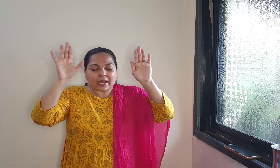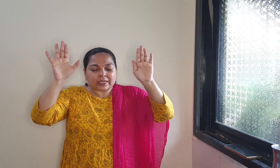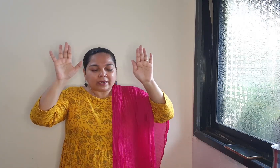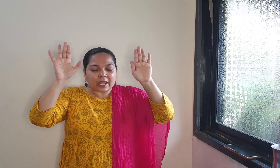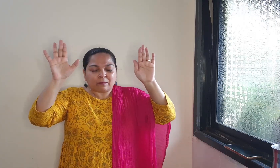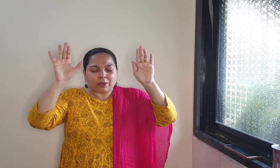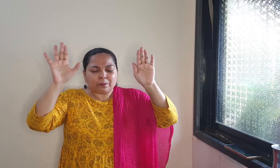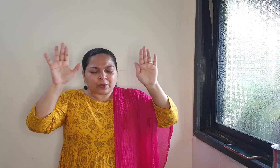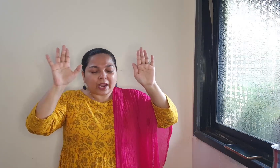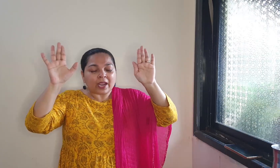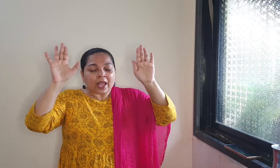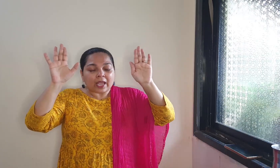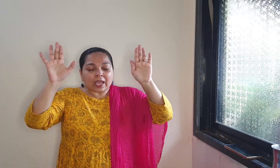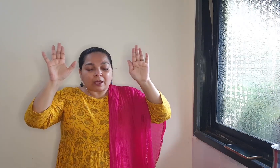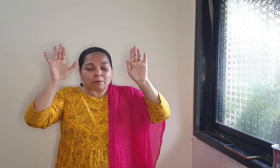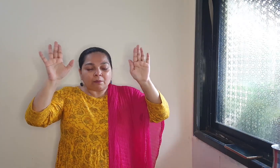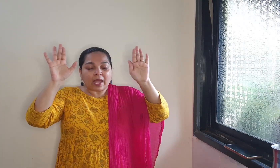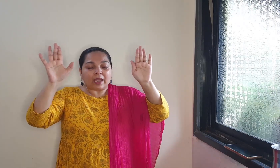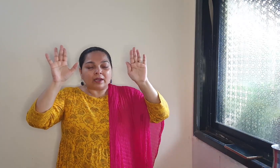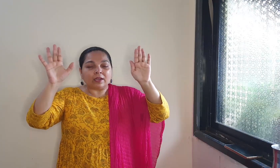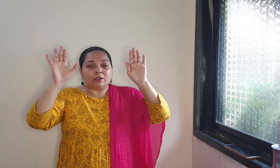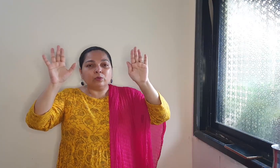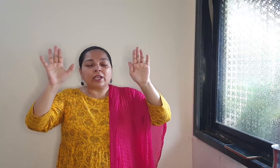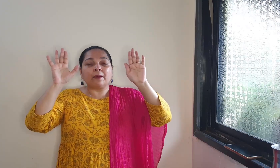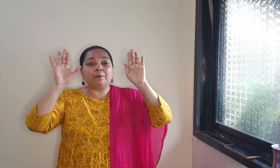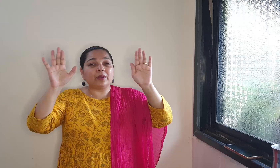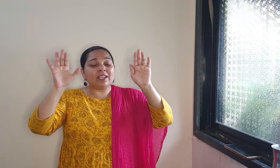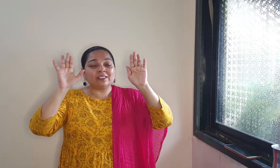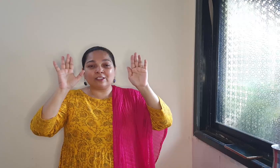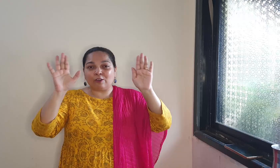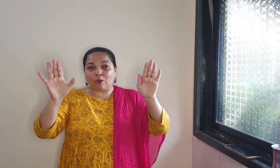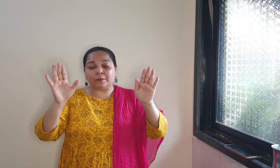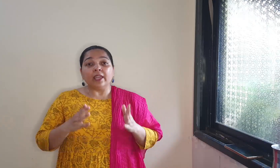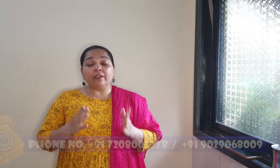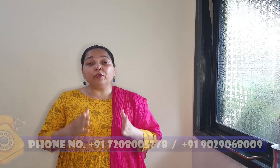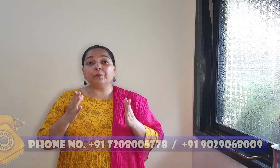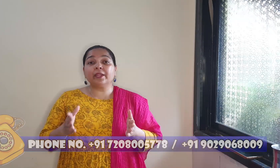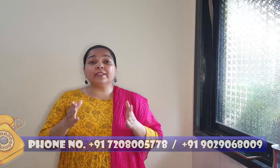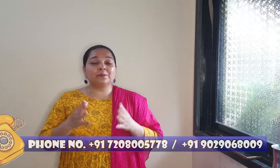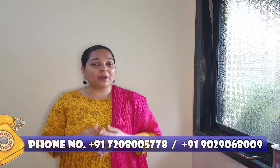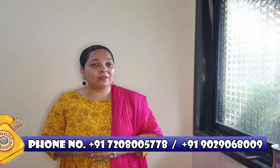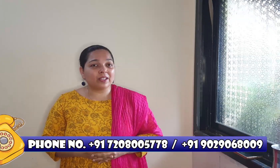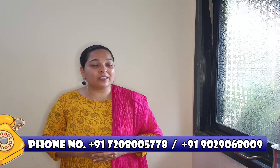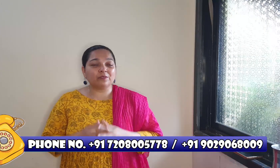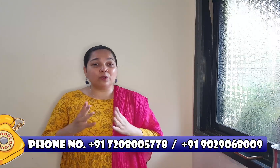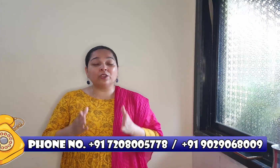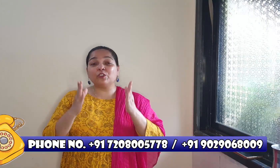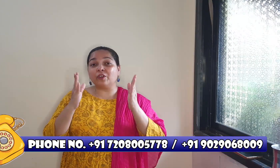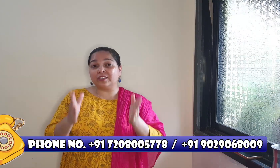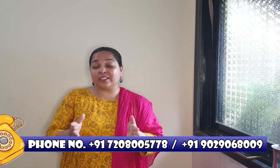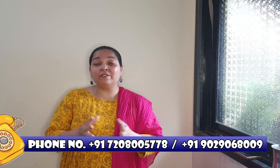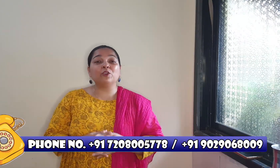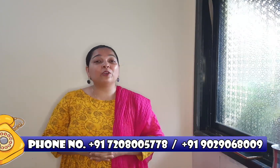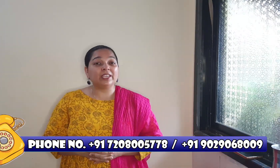Jesus' mighty name we pray. Amen. Hallelujah. Praise the Lord. If you have prayed this prayer with us, we know